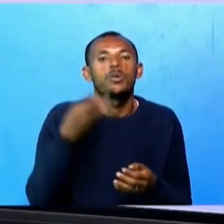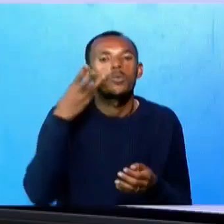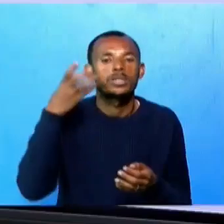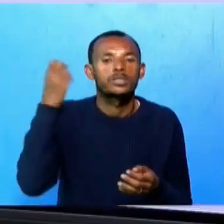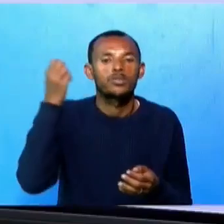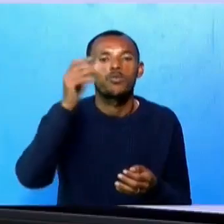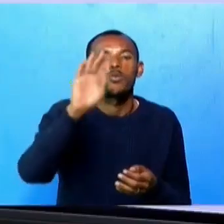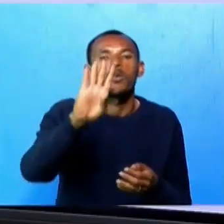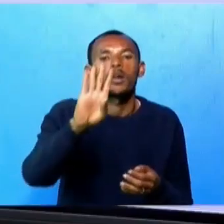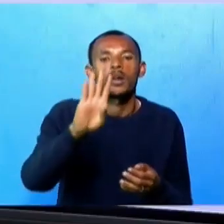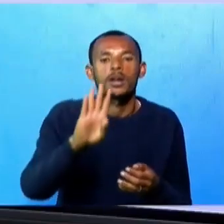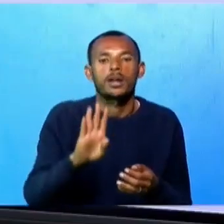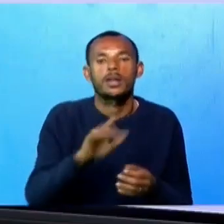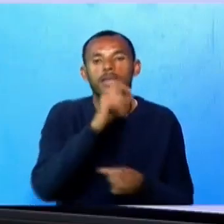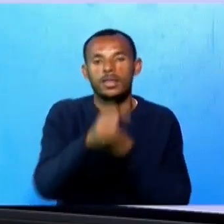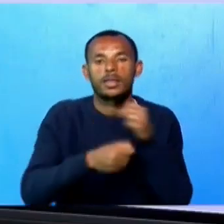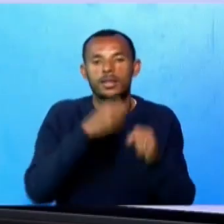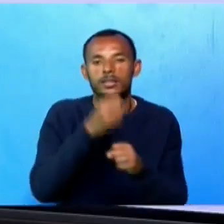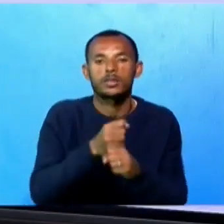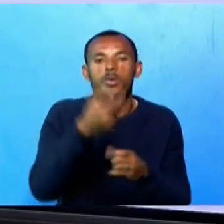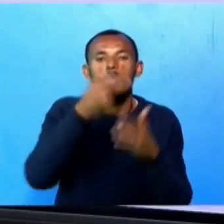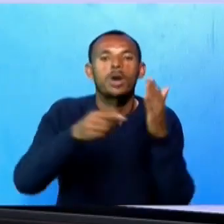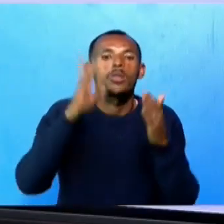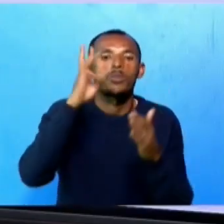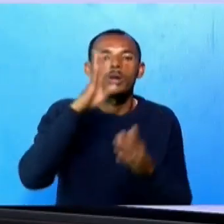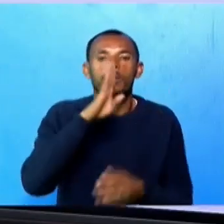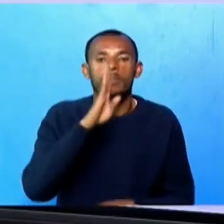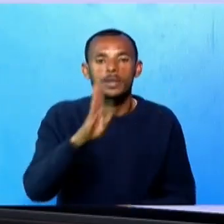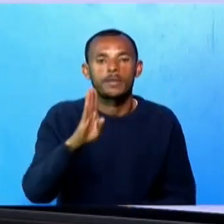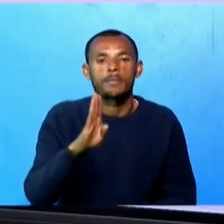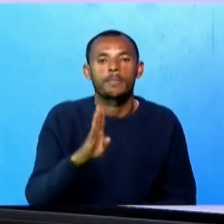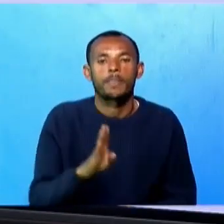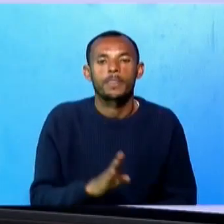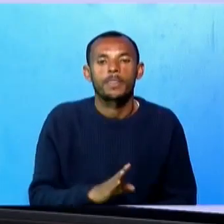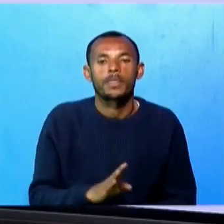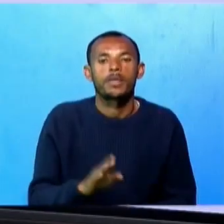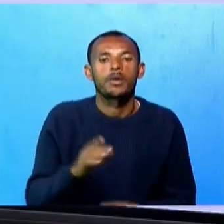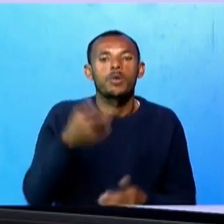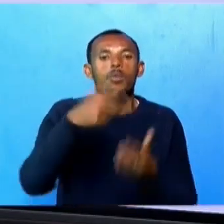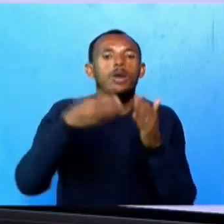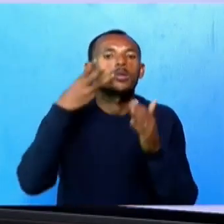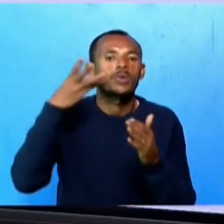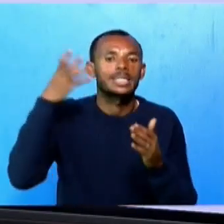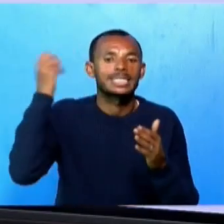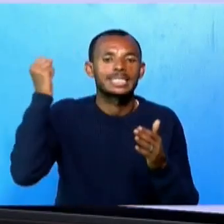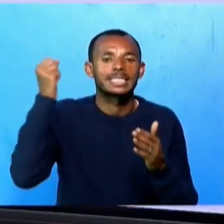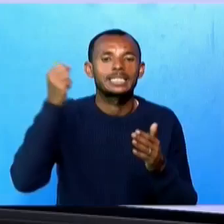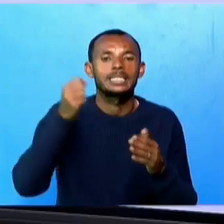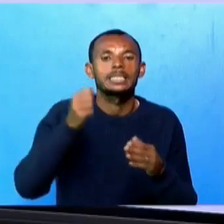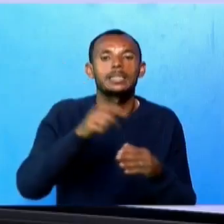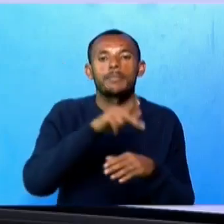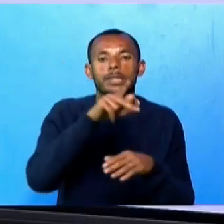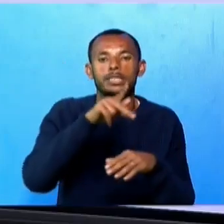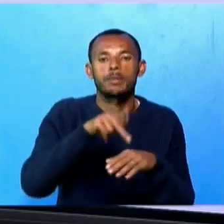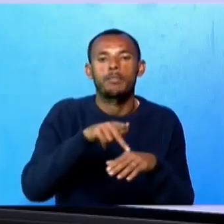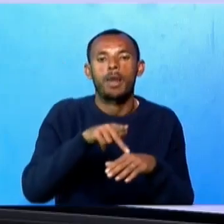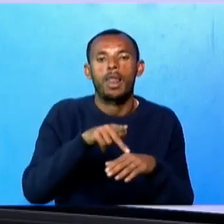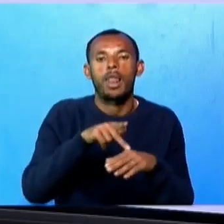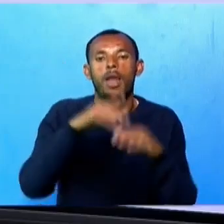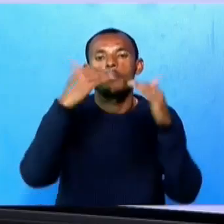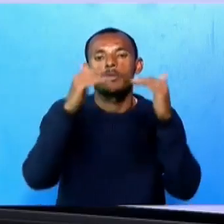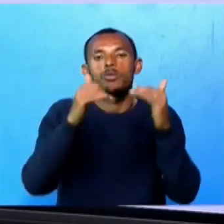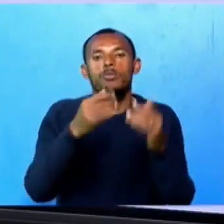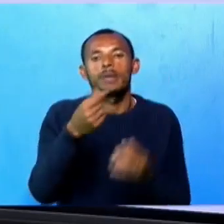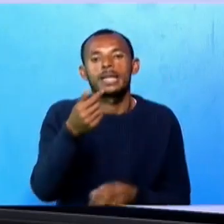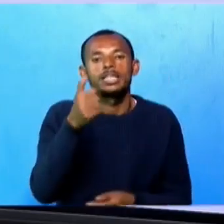4 years, what will be what was the principal amount of money that